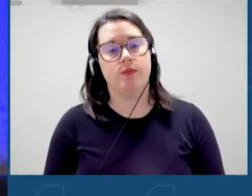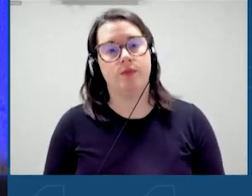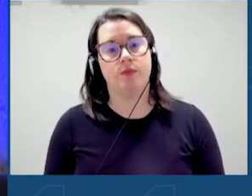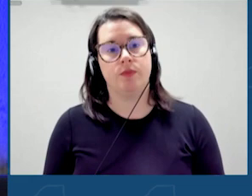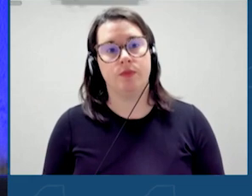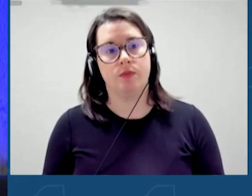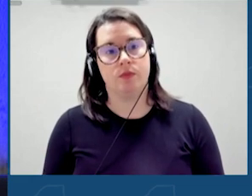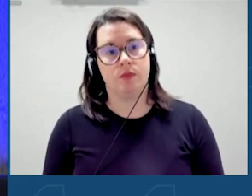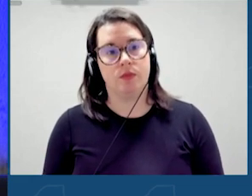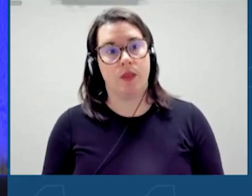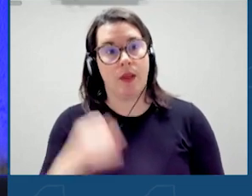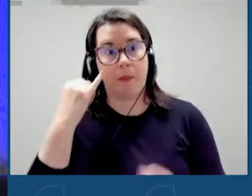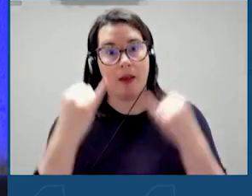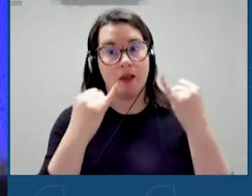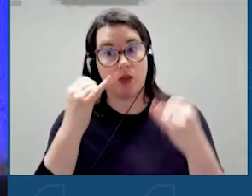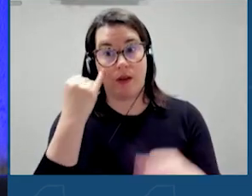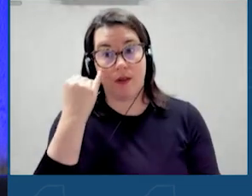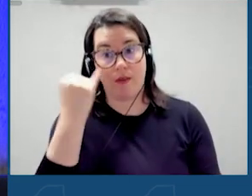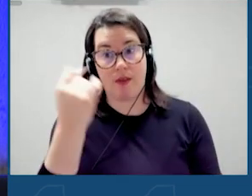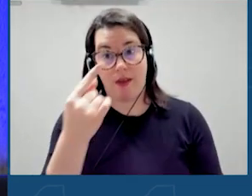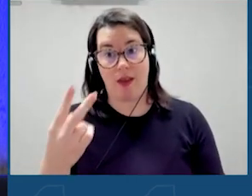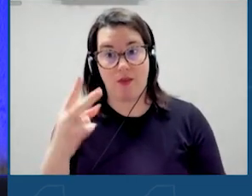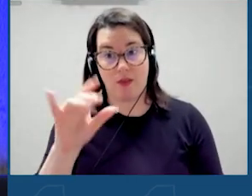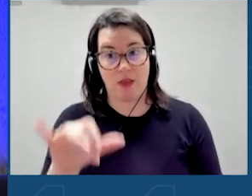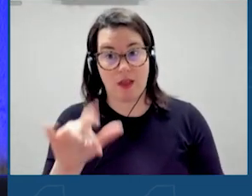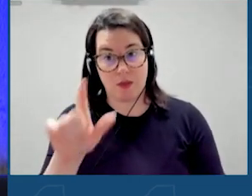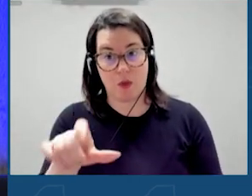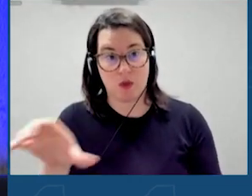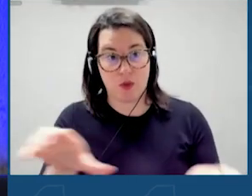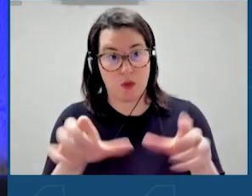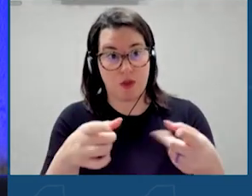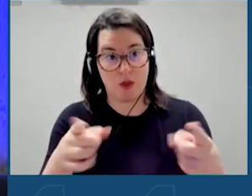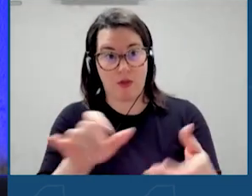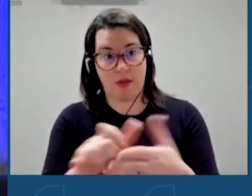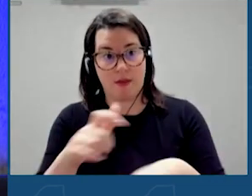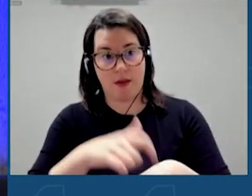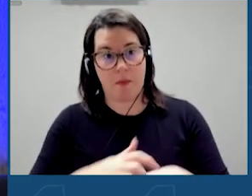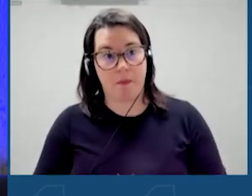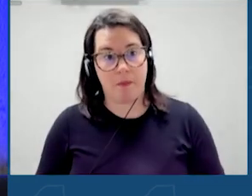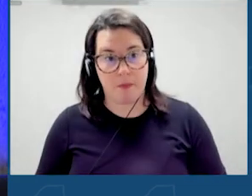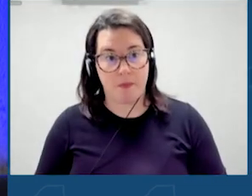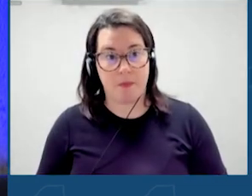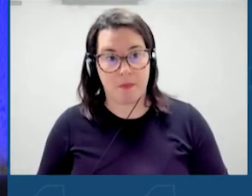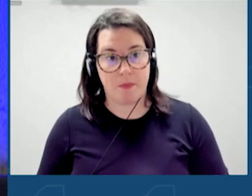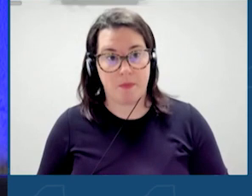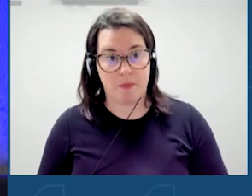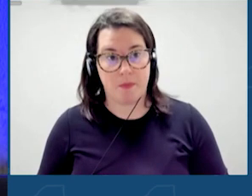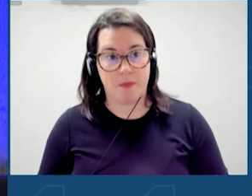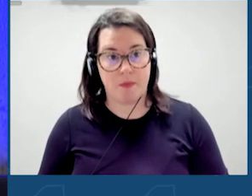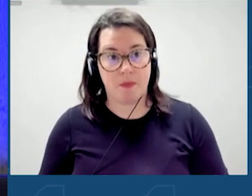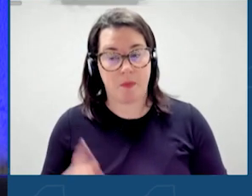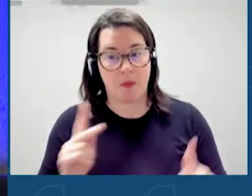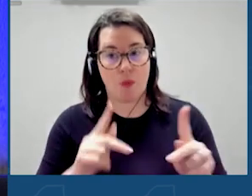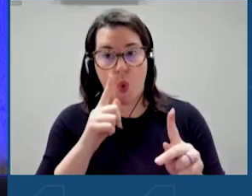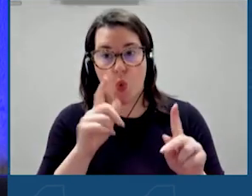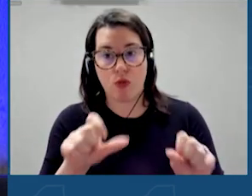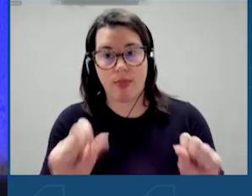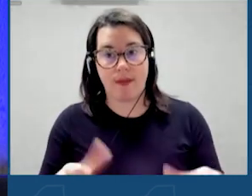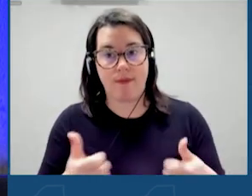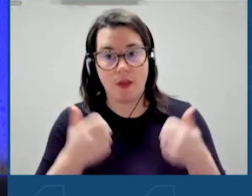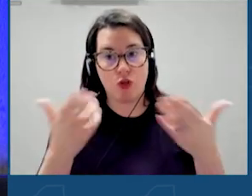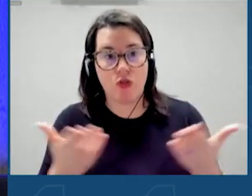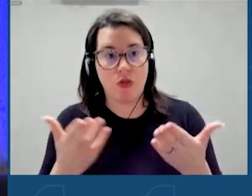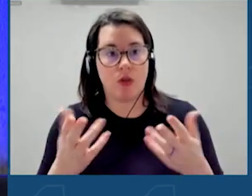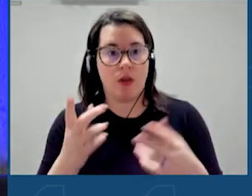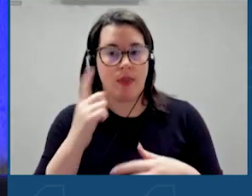Just imagine if we did half of that, if we did half of what we were supposed to do during that time frame. Think of the people who could live here. Think of the upward